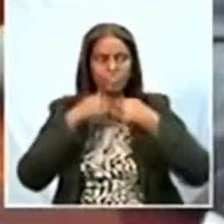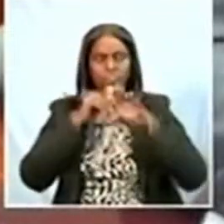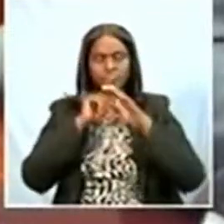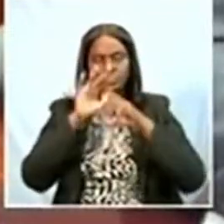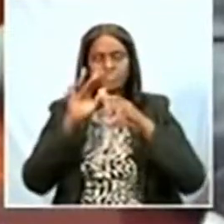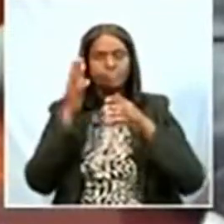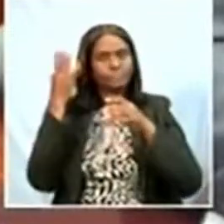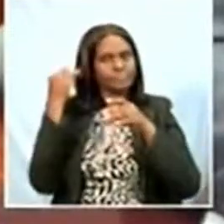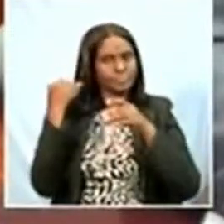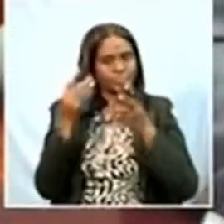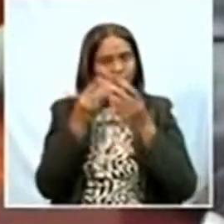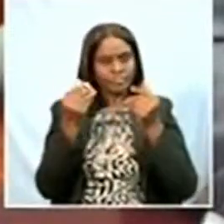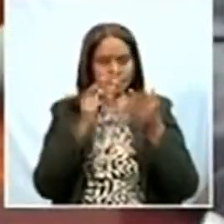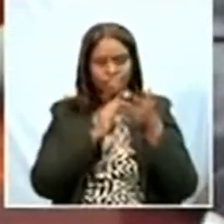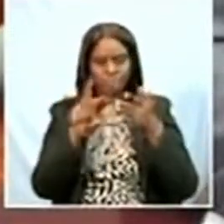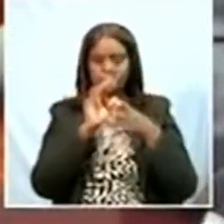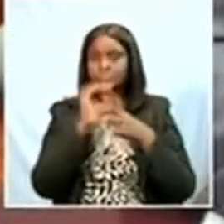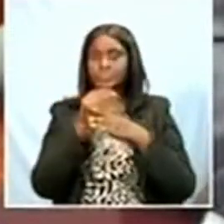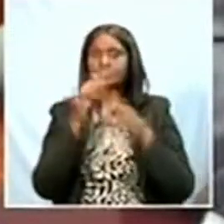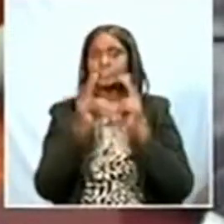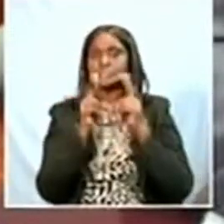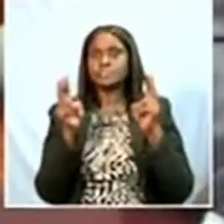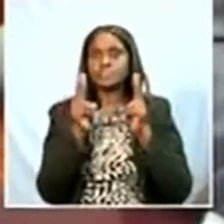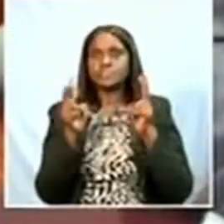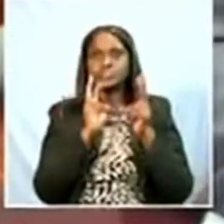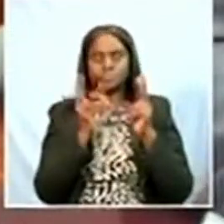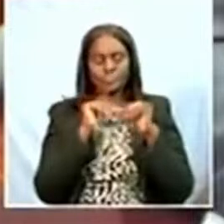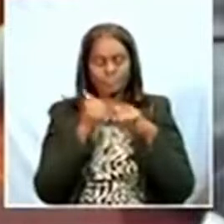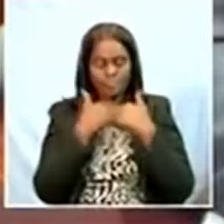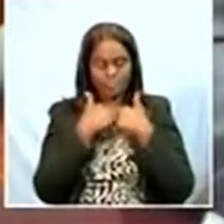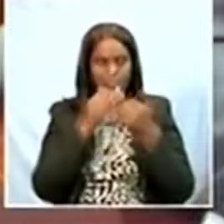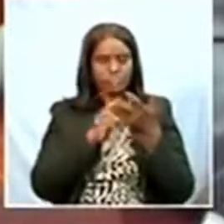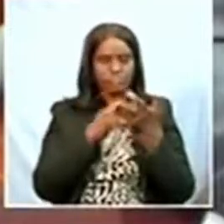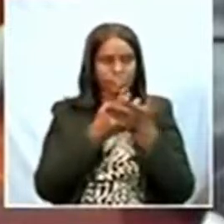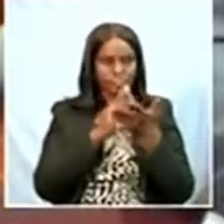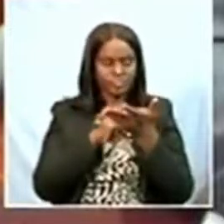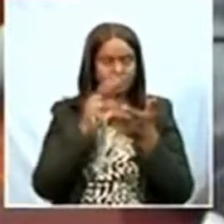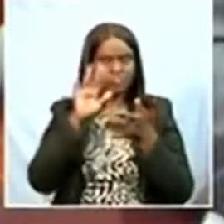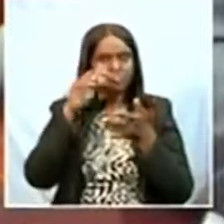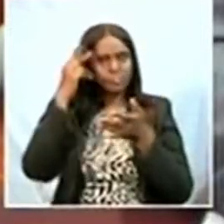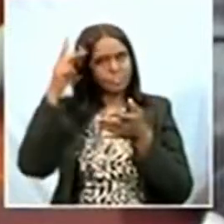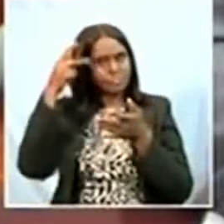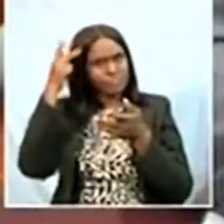recent past few weeks or so, we've witnessed some geopolitical